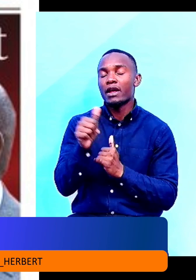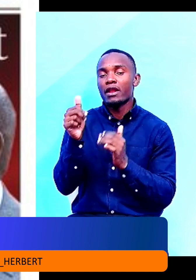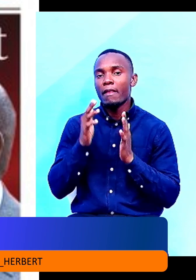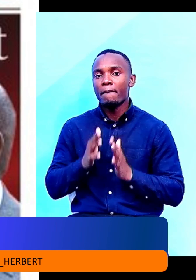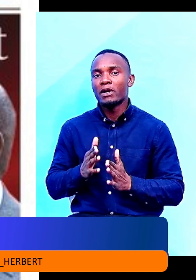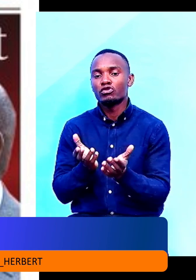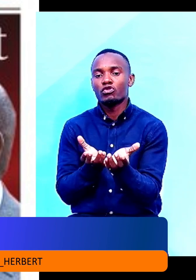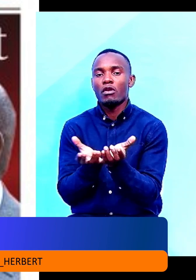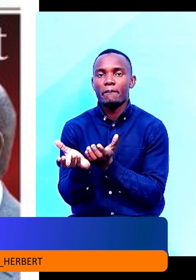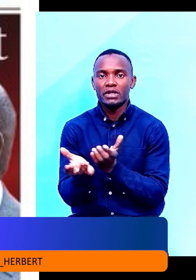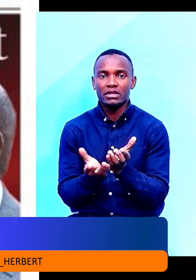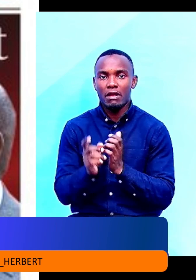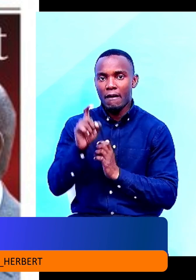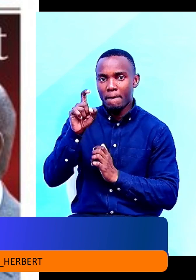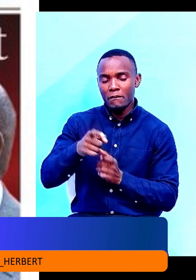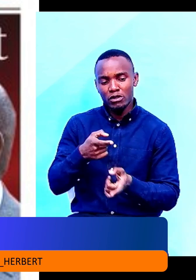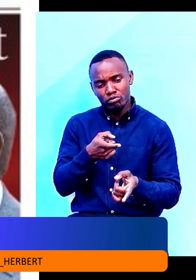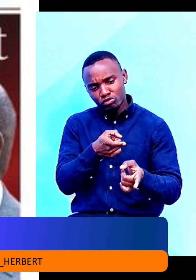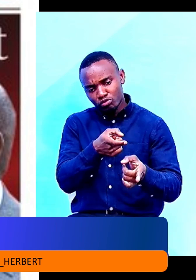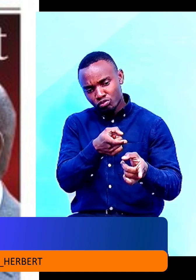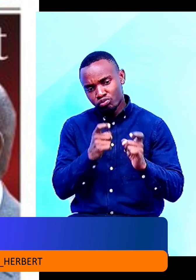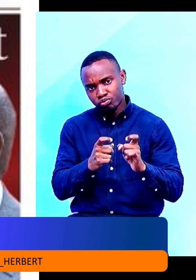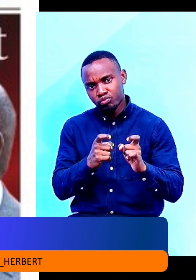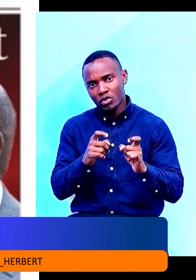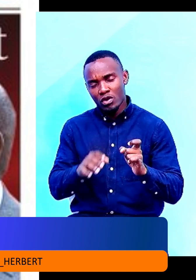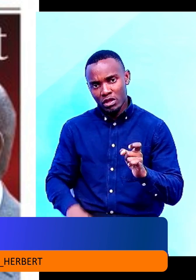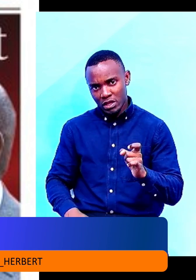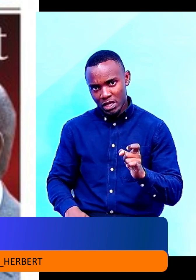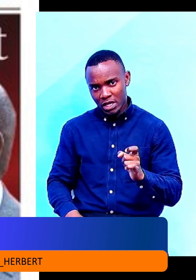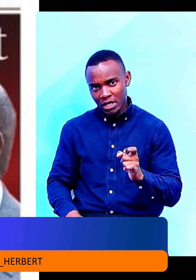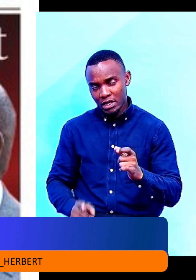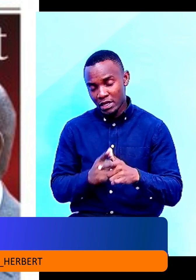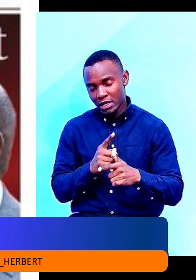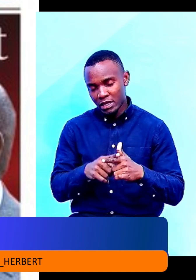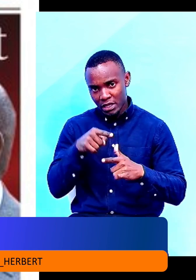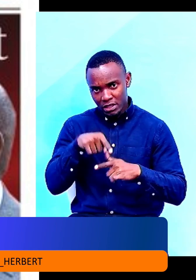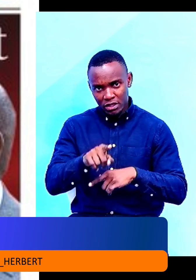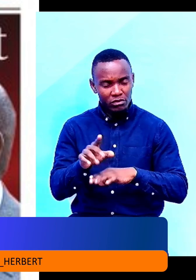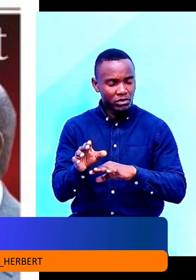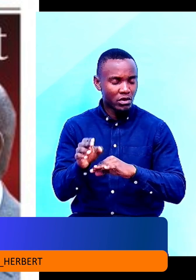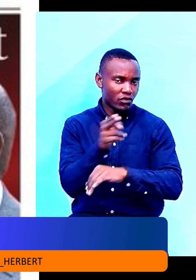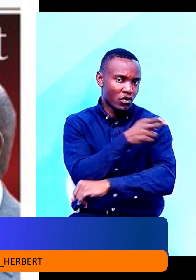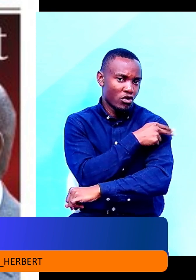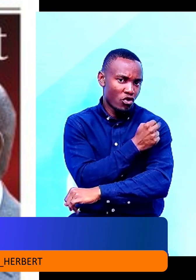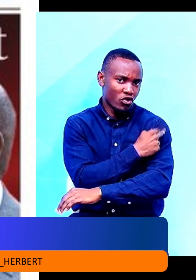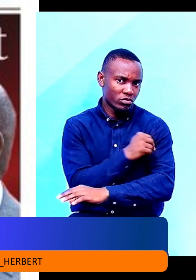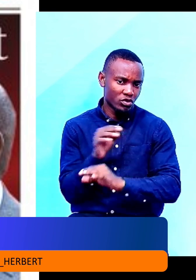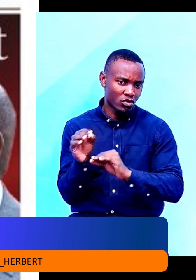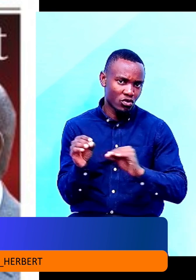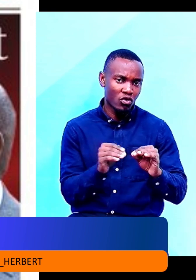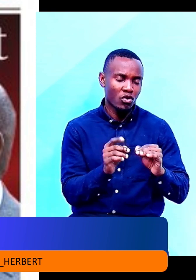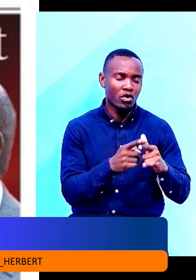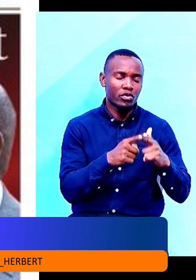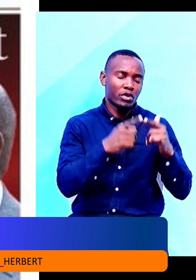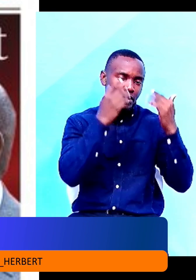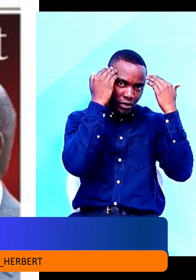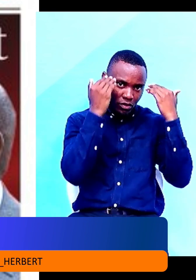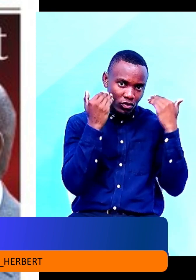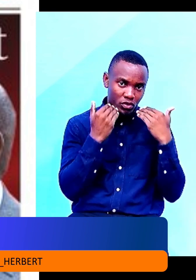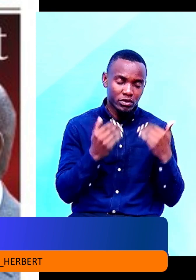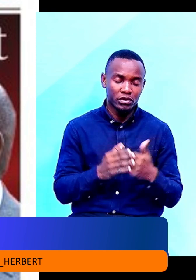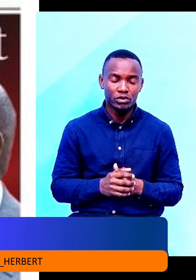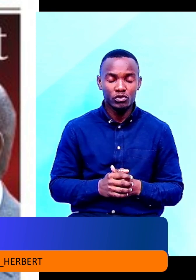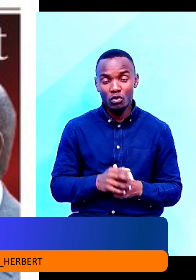the legs so that they will pass through the hospital as they go to court. The police, should not kill